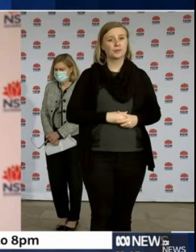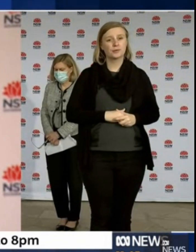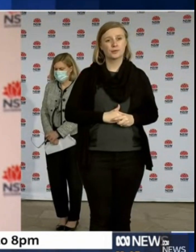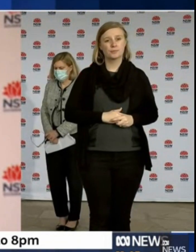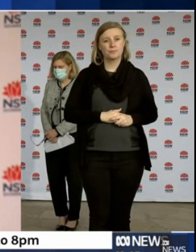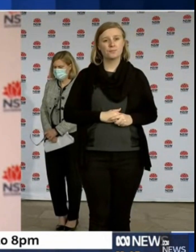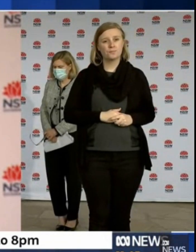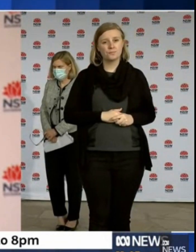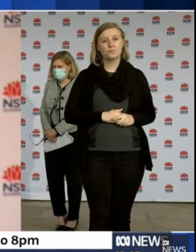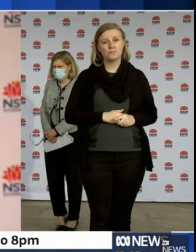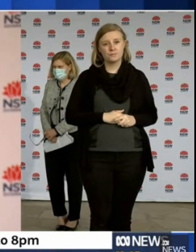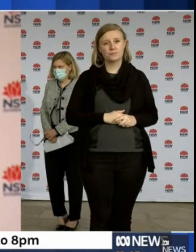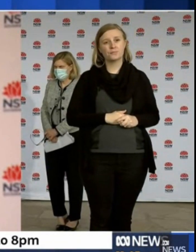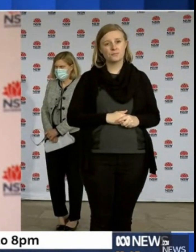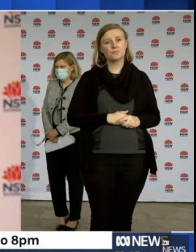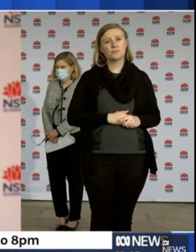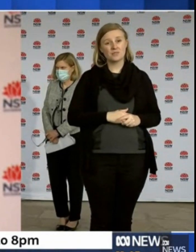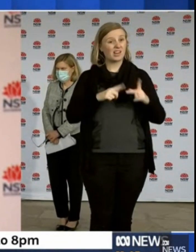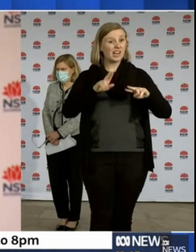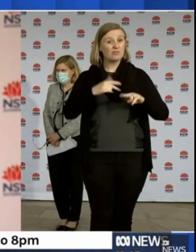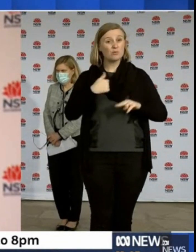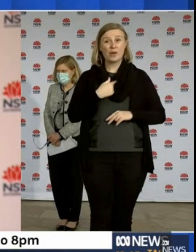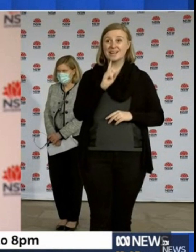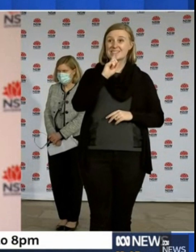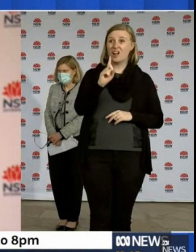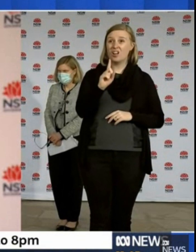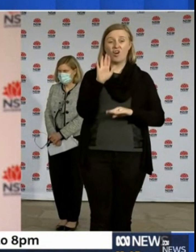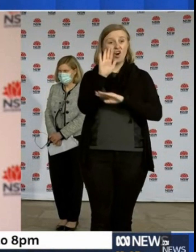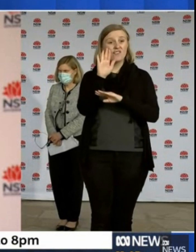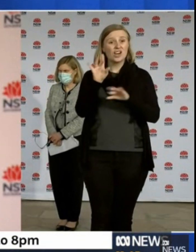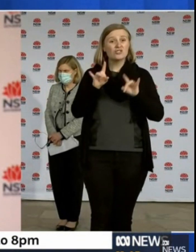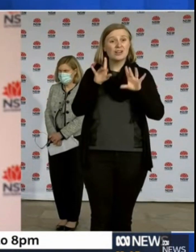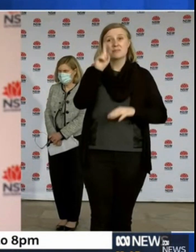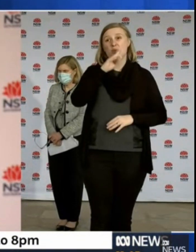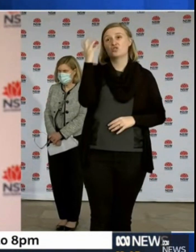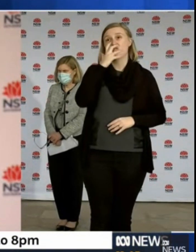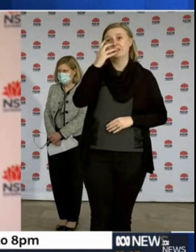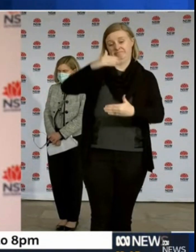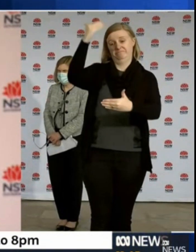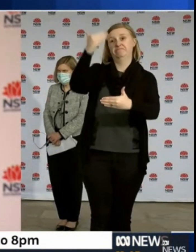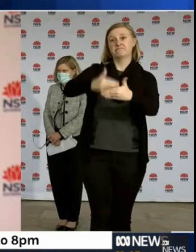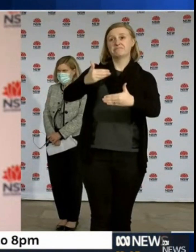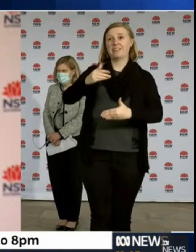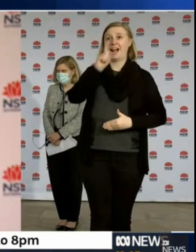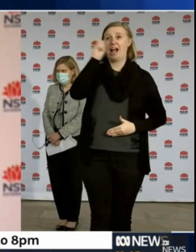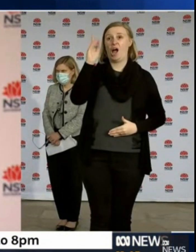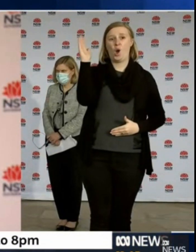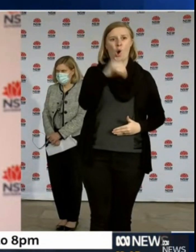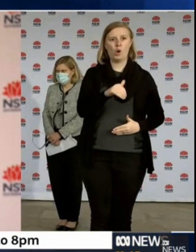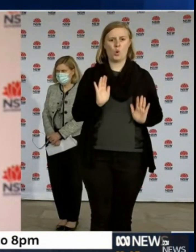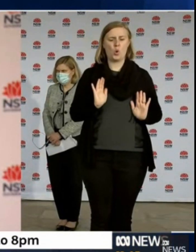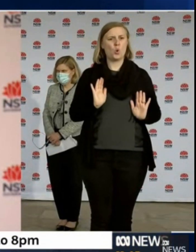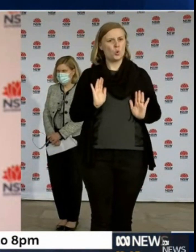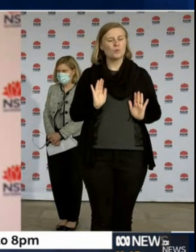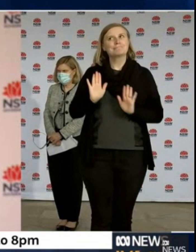Obviously, if we said to Australians, you can't come back home, and that's really a decision for the federal government. But